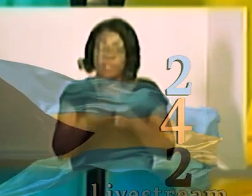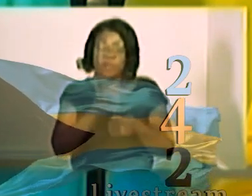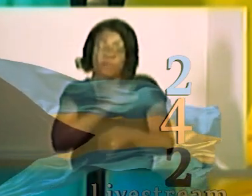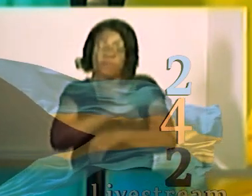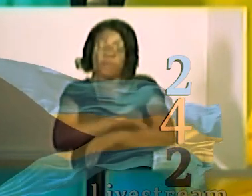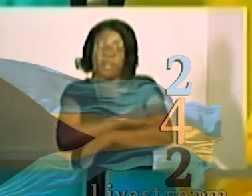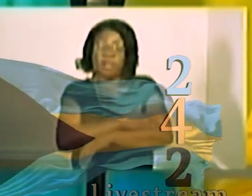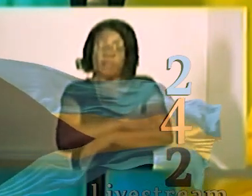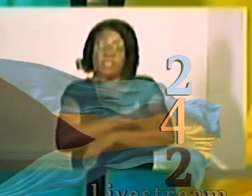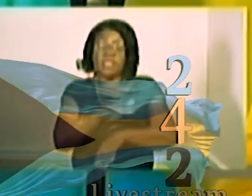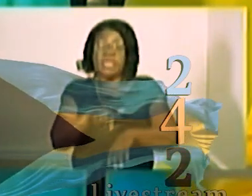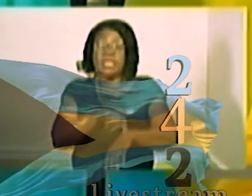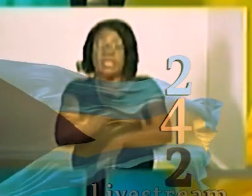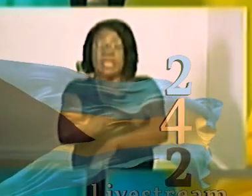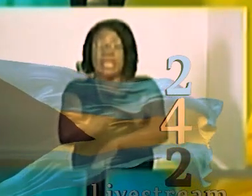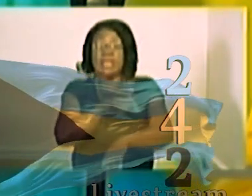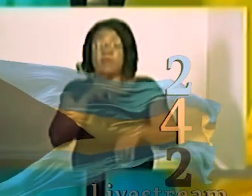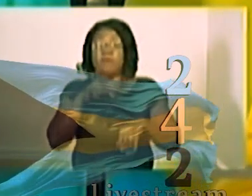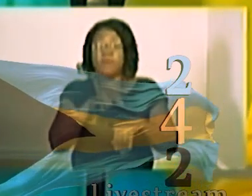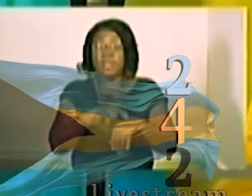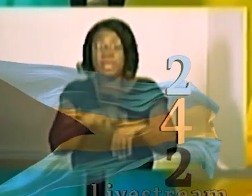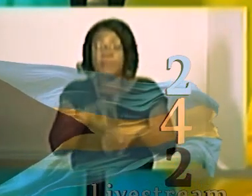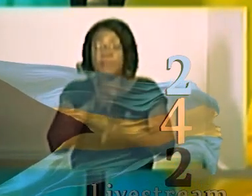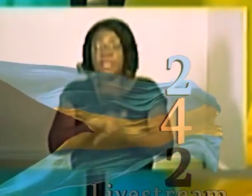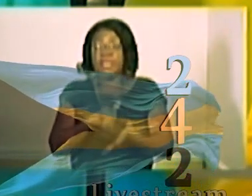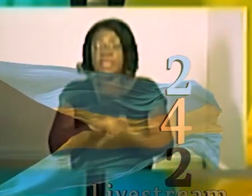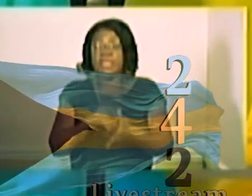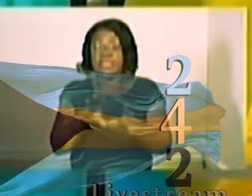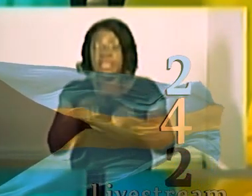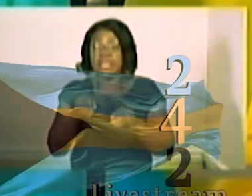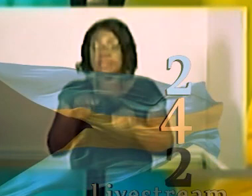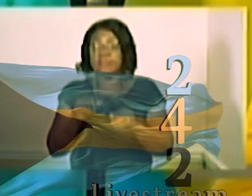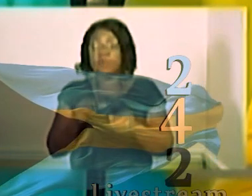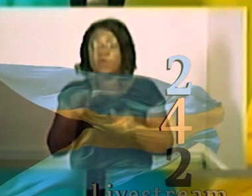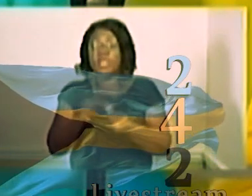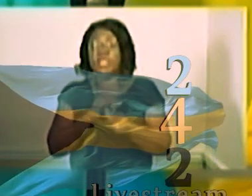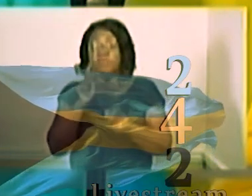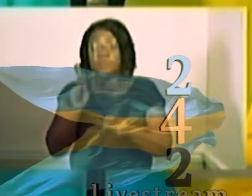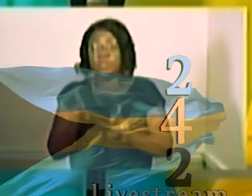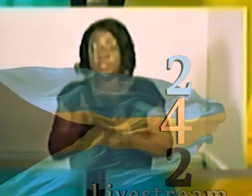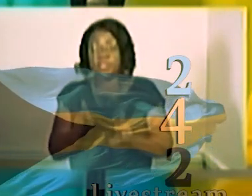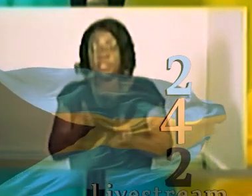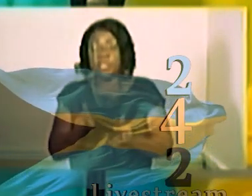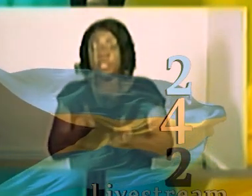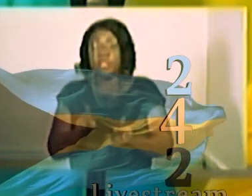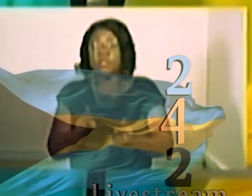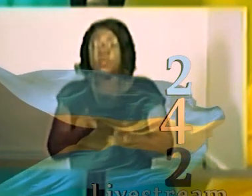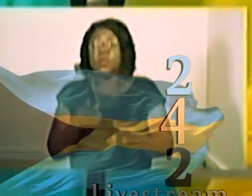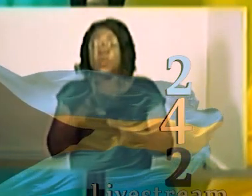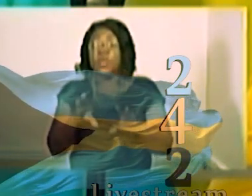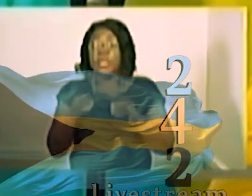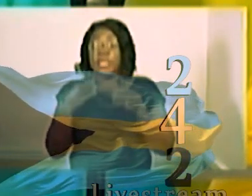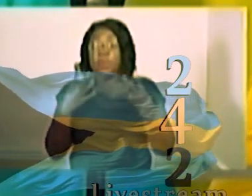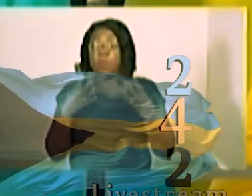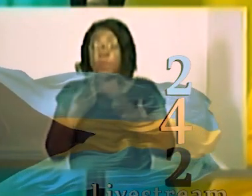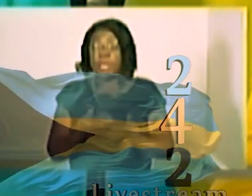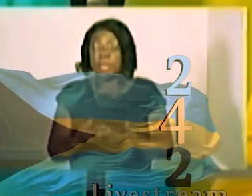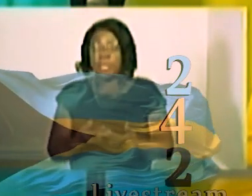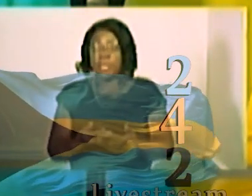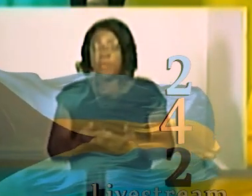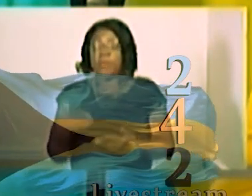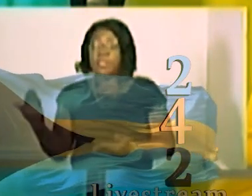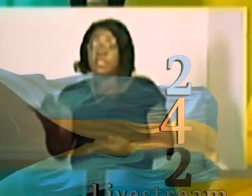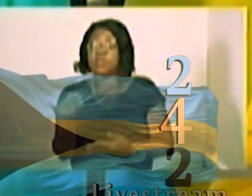of incubation of the virus, and we go through different cycles of the incubation period. But I'm going to invite Dr.